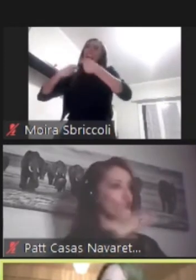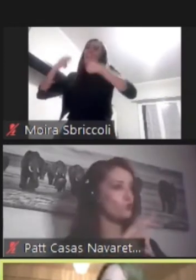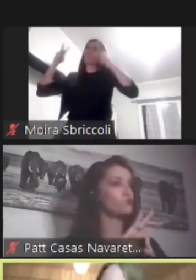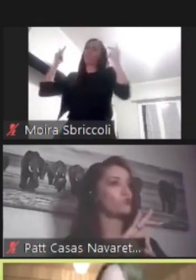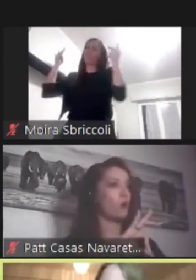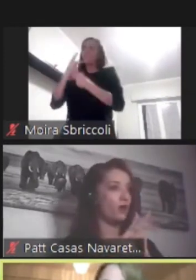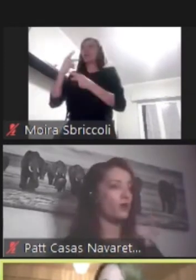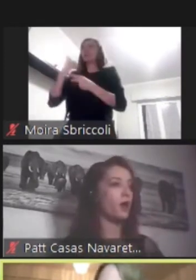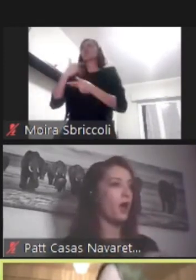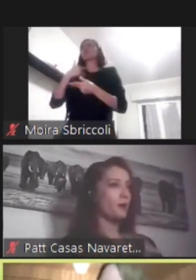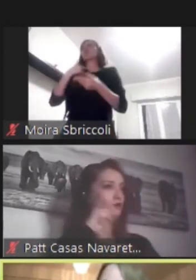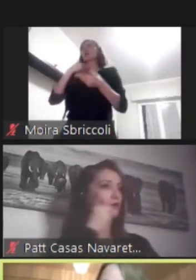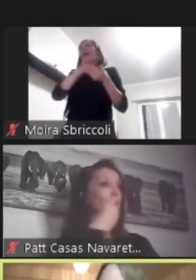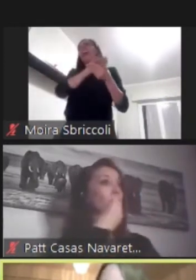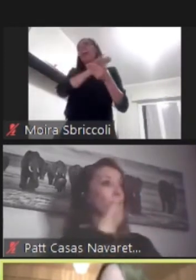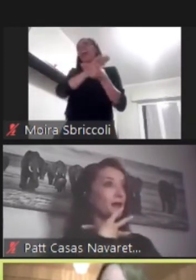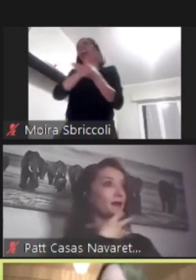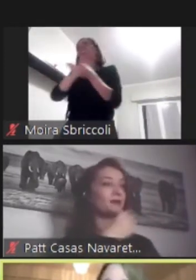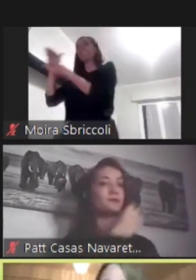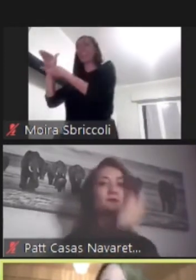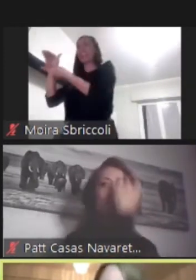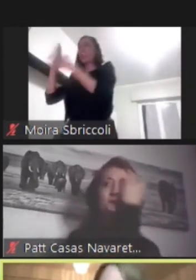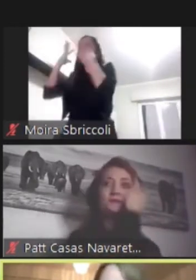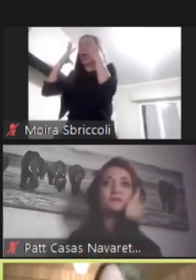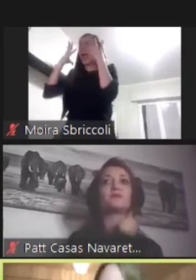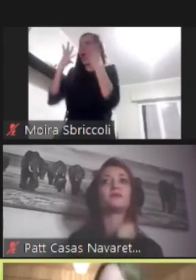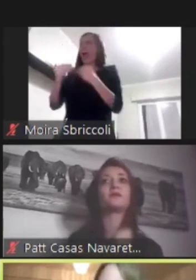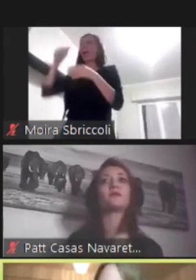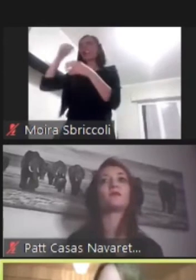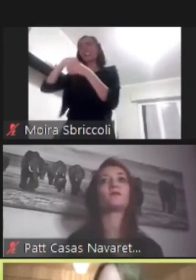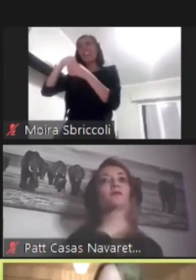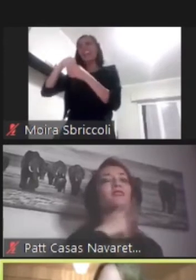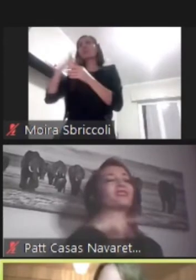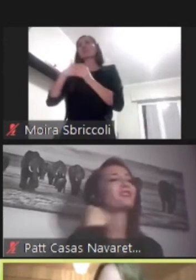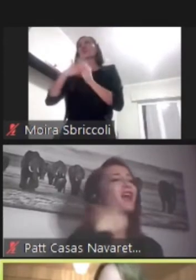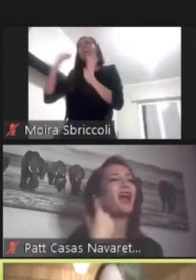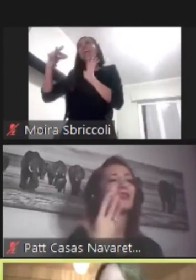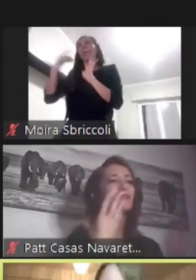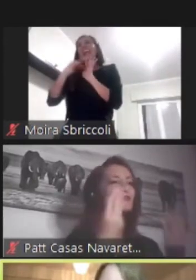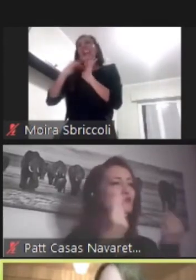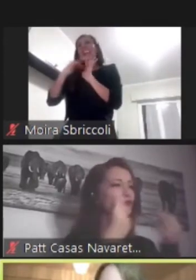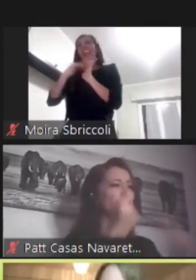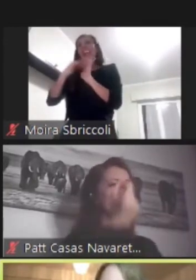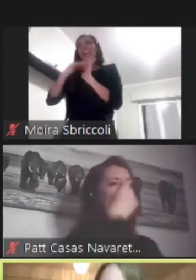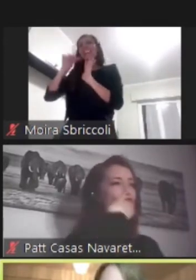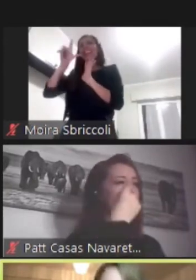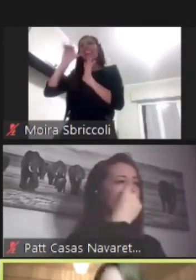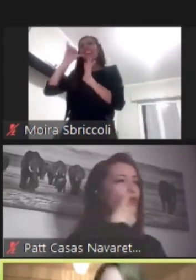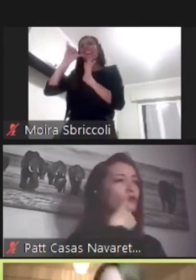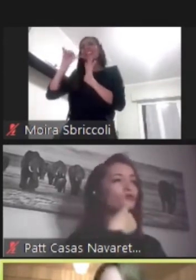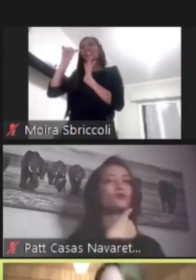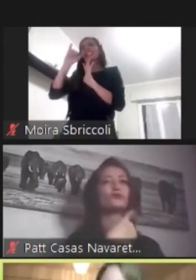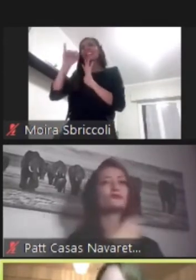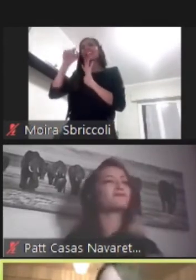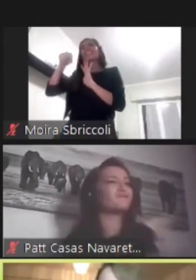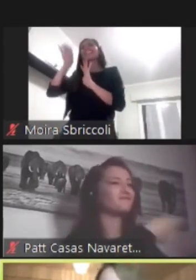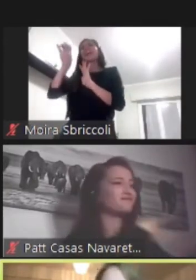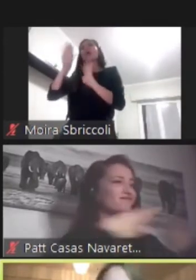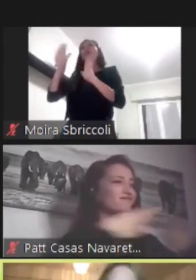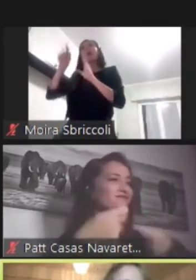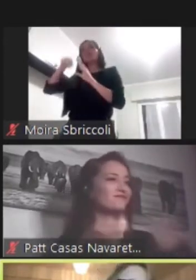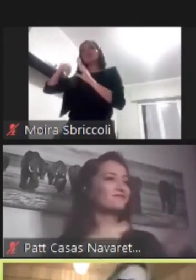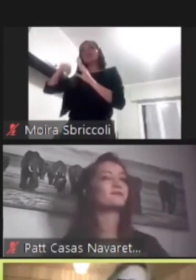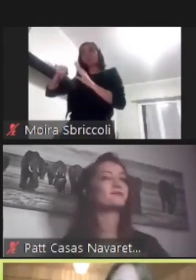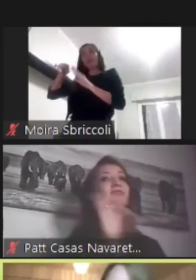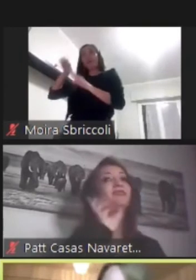use a particular form that is really easily absorbed and bioavailable.